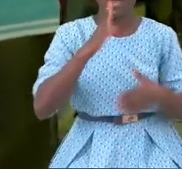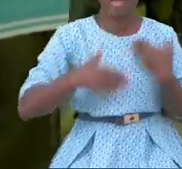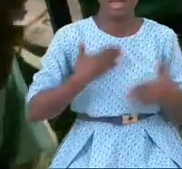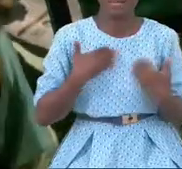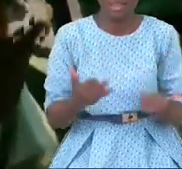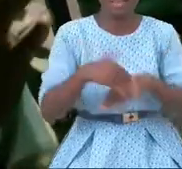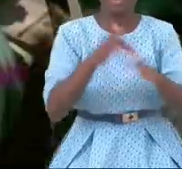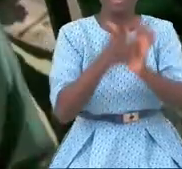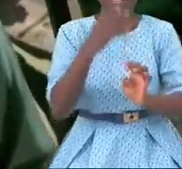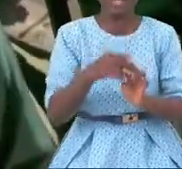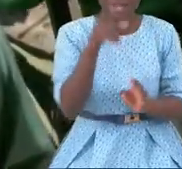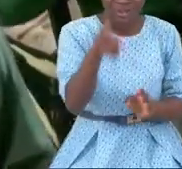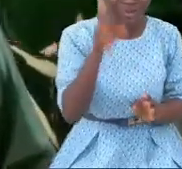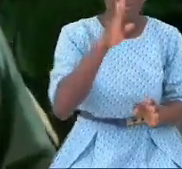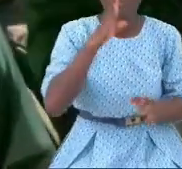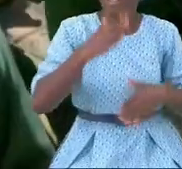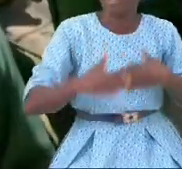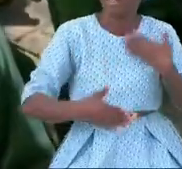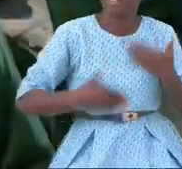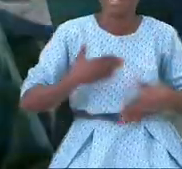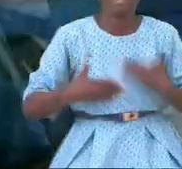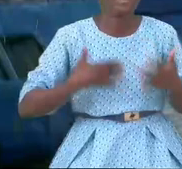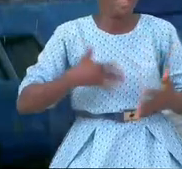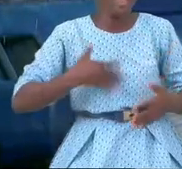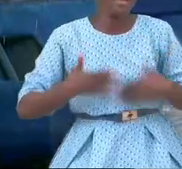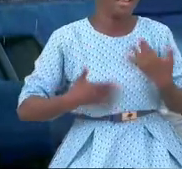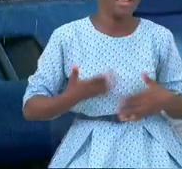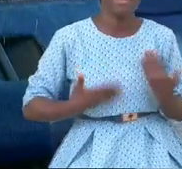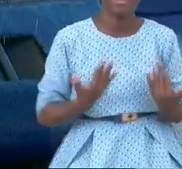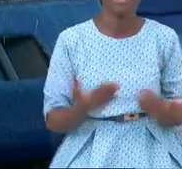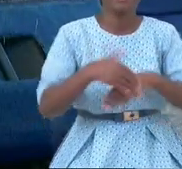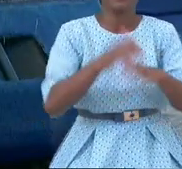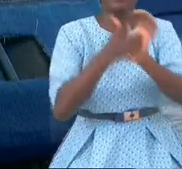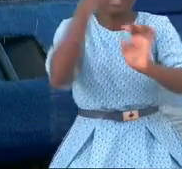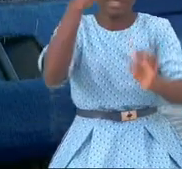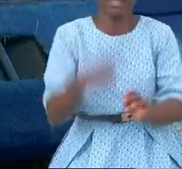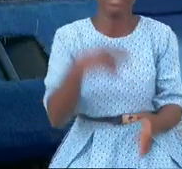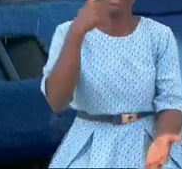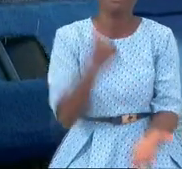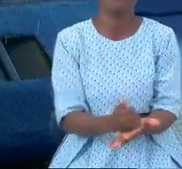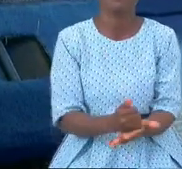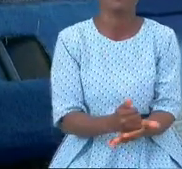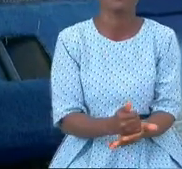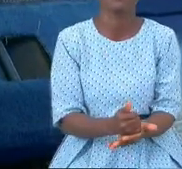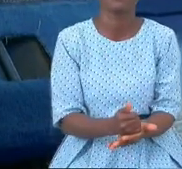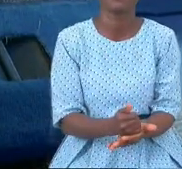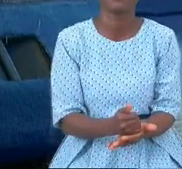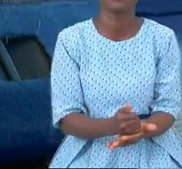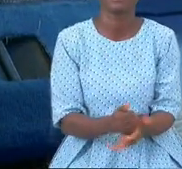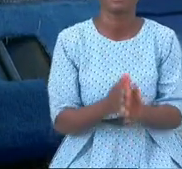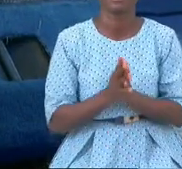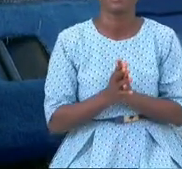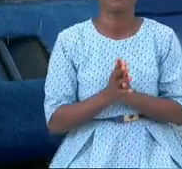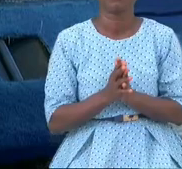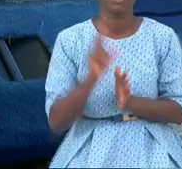name. I have the second one, Mr. John. It's a real